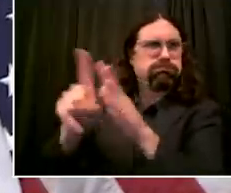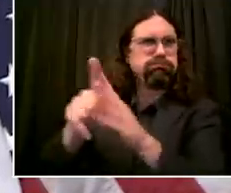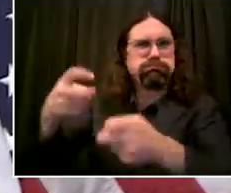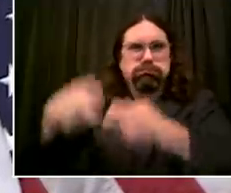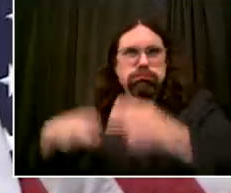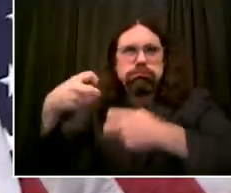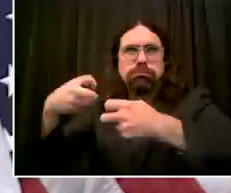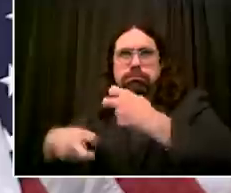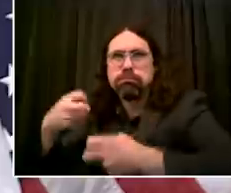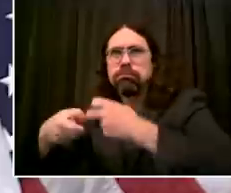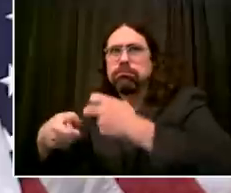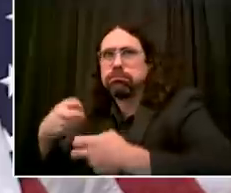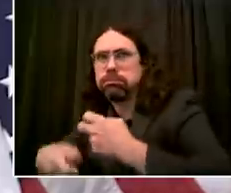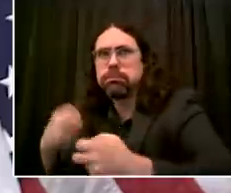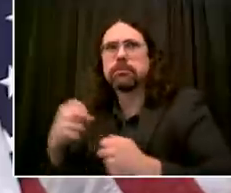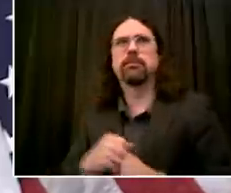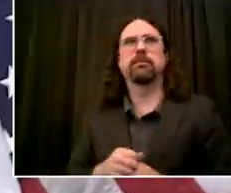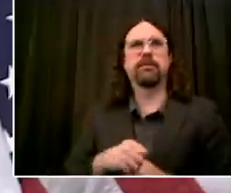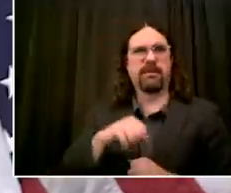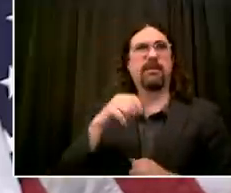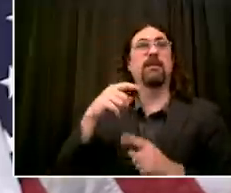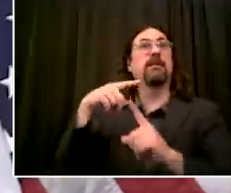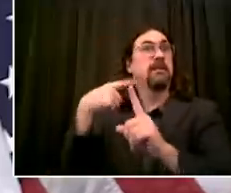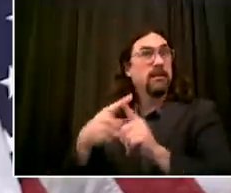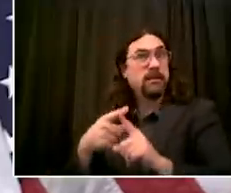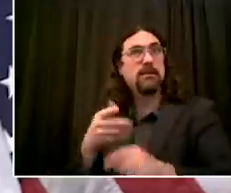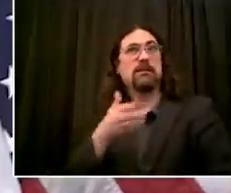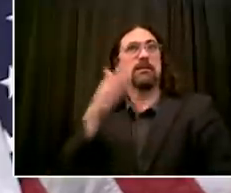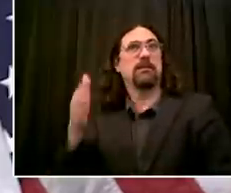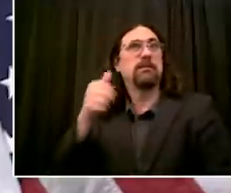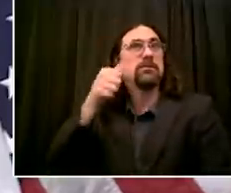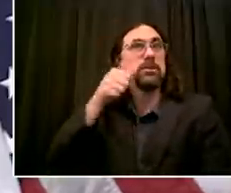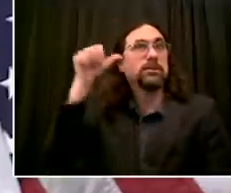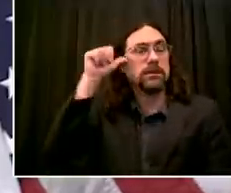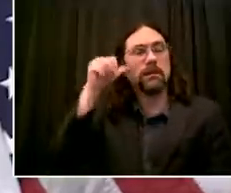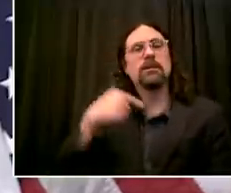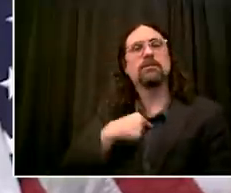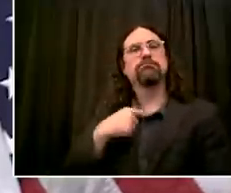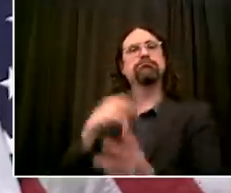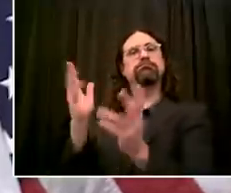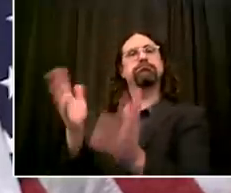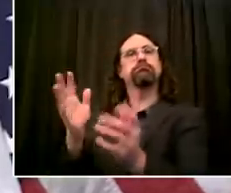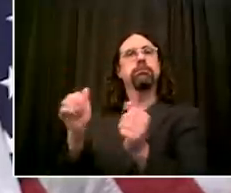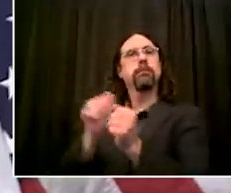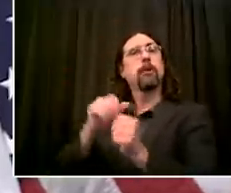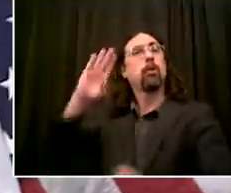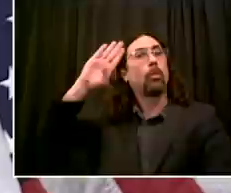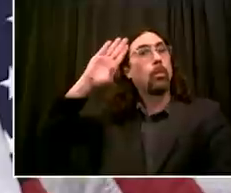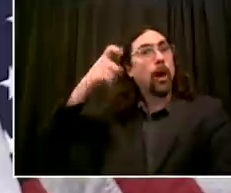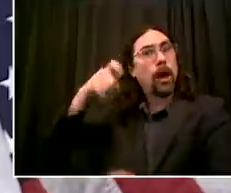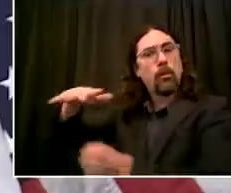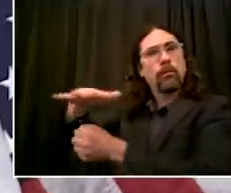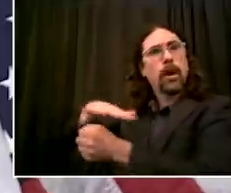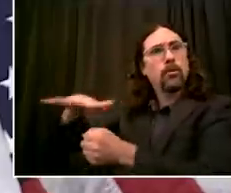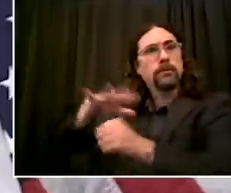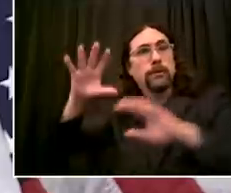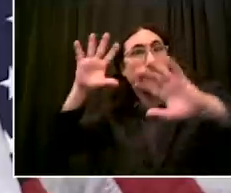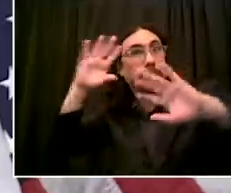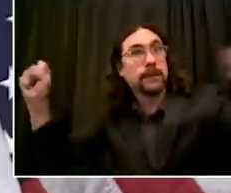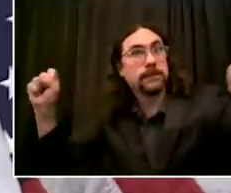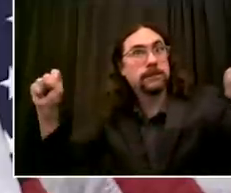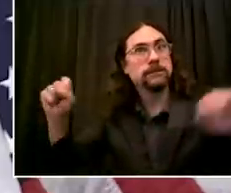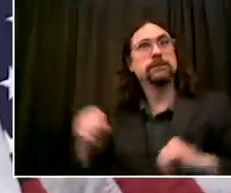of the Bronx, Ruben Diaz Jr. And he was out in the street where the violence had